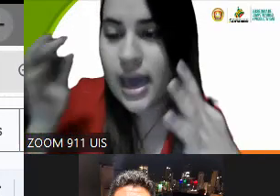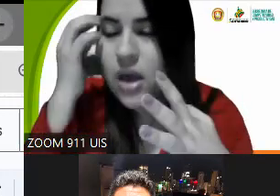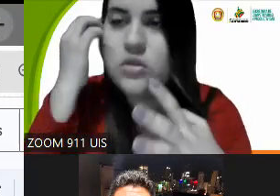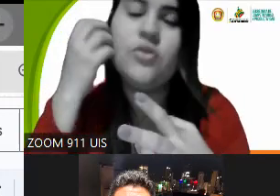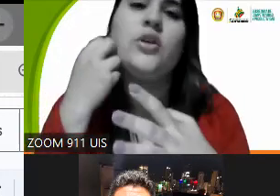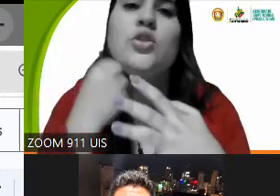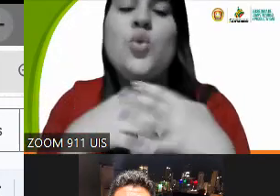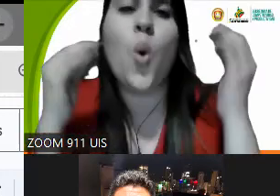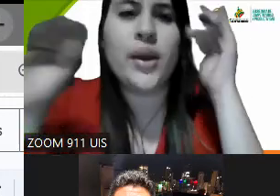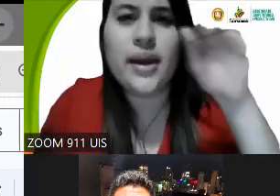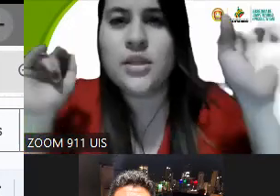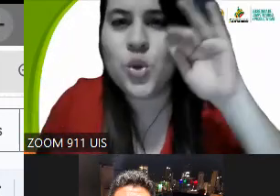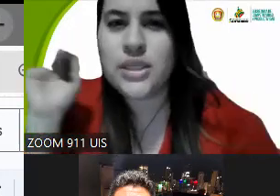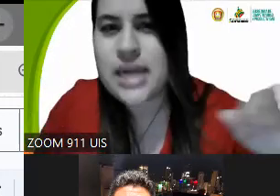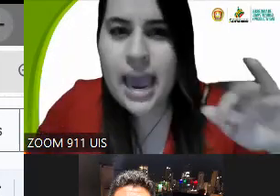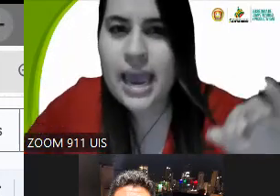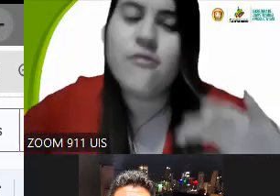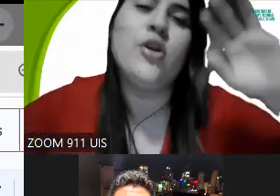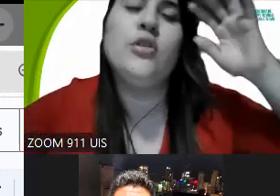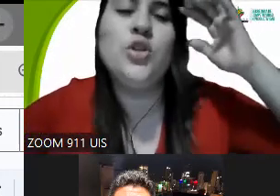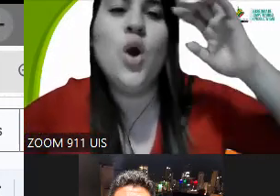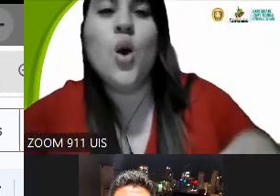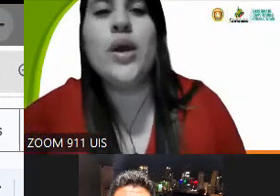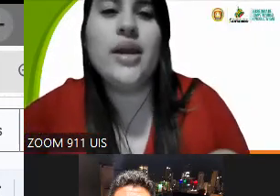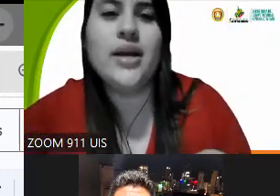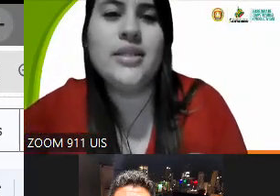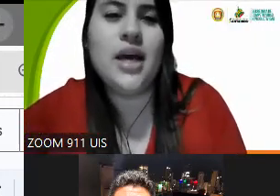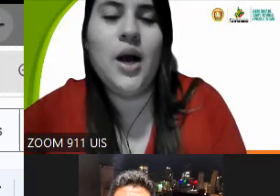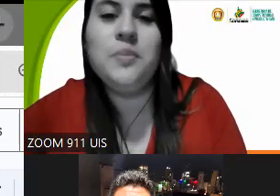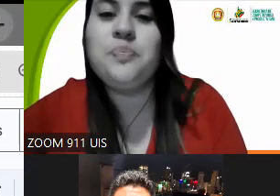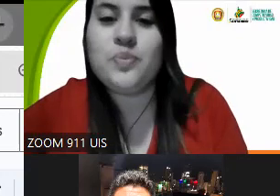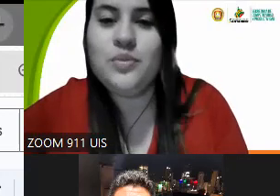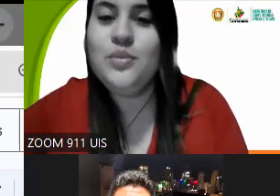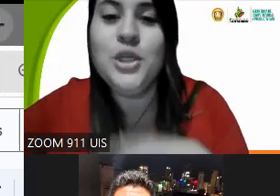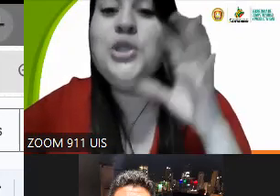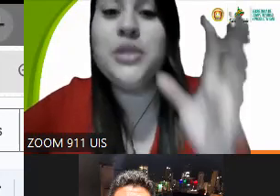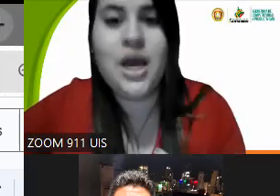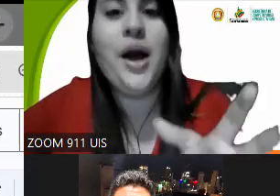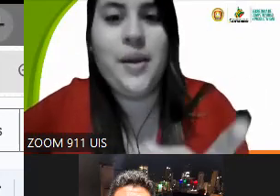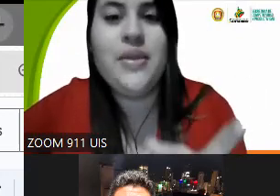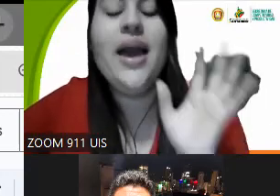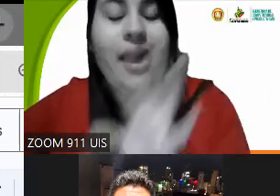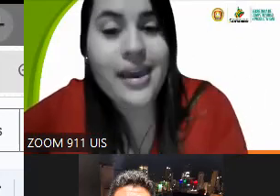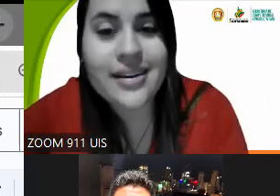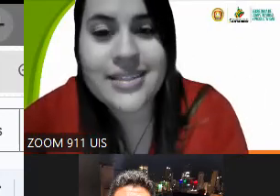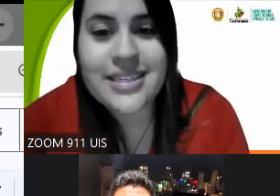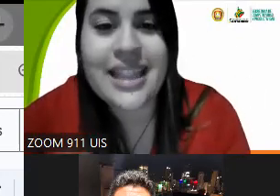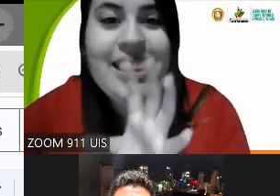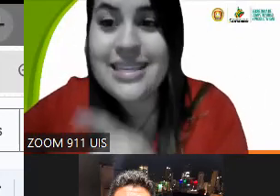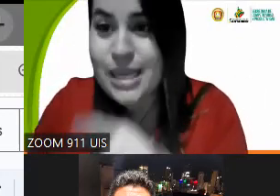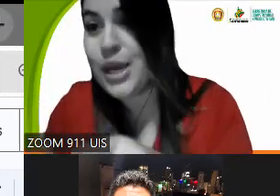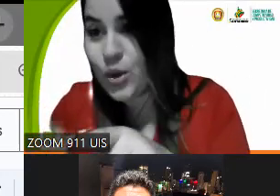into account, for you to organize your day, for you to organize your time.